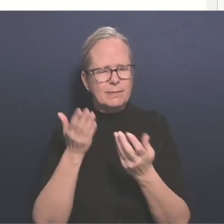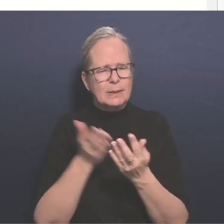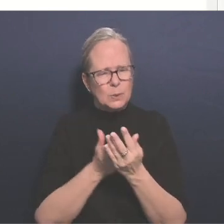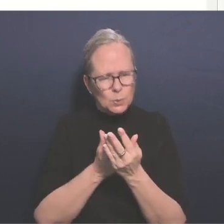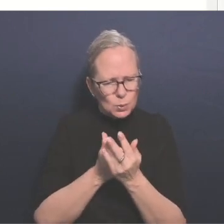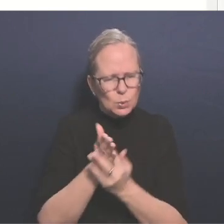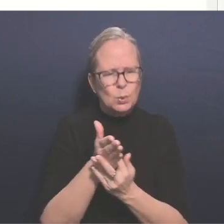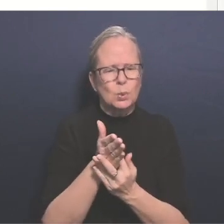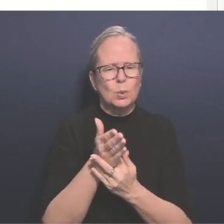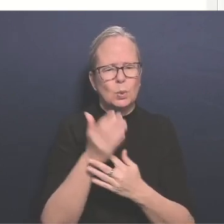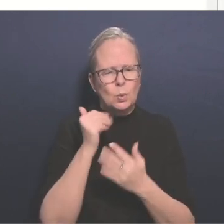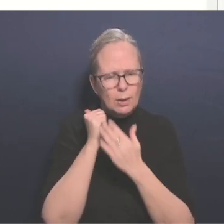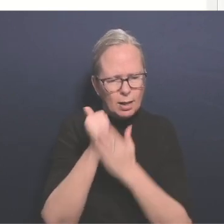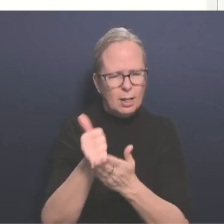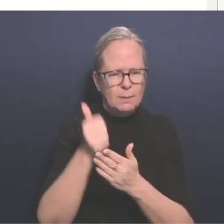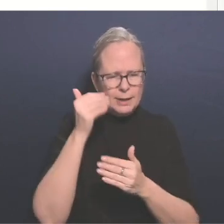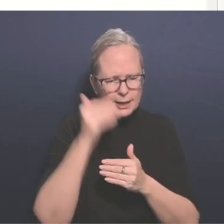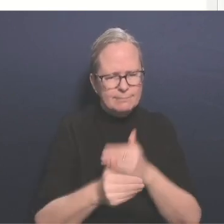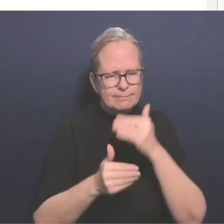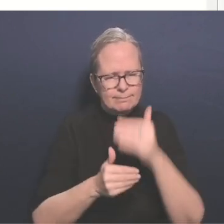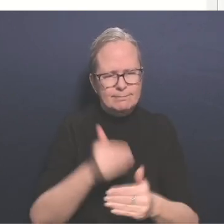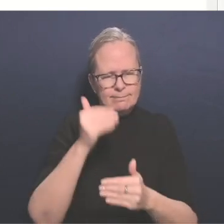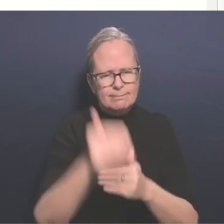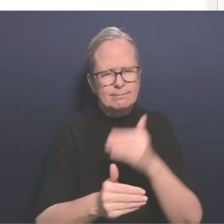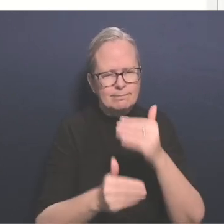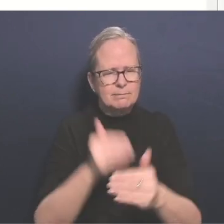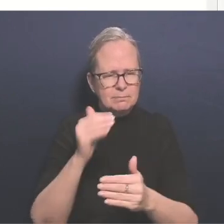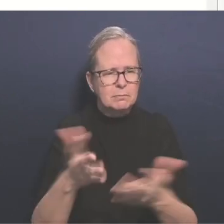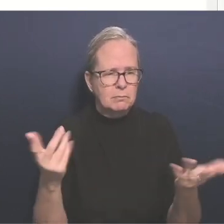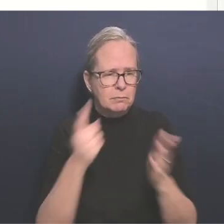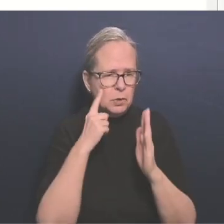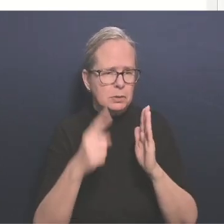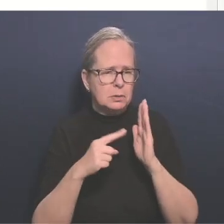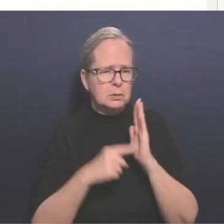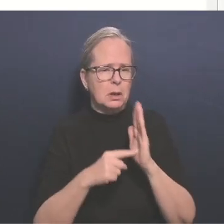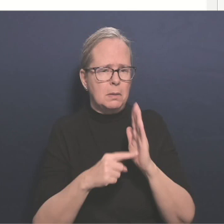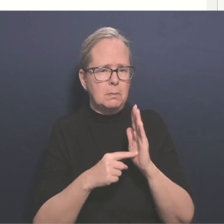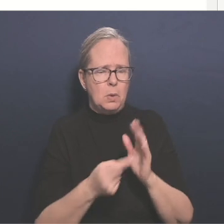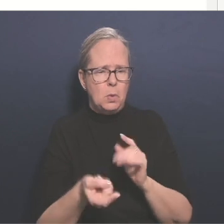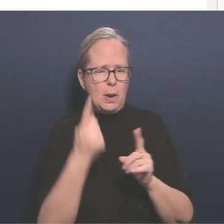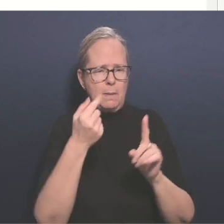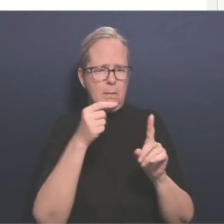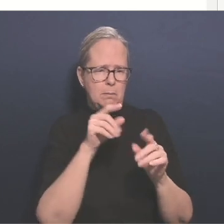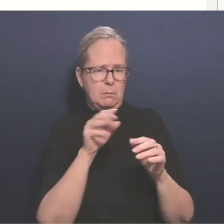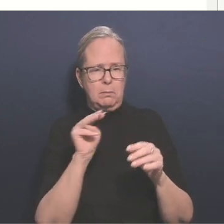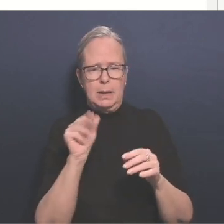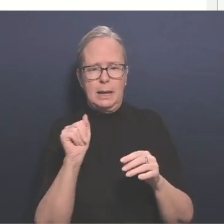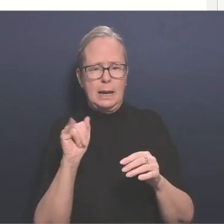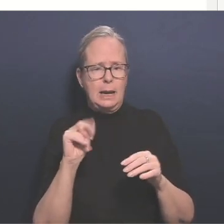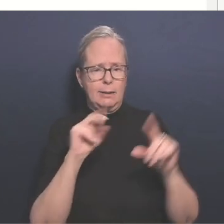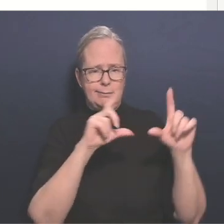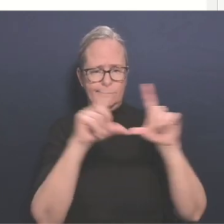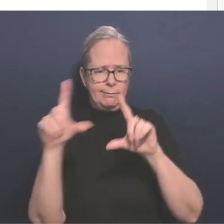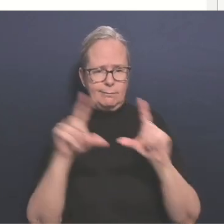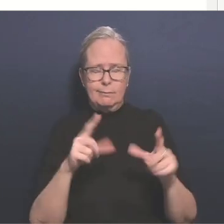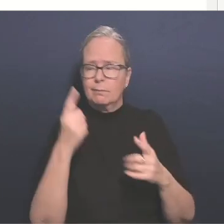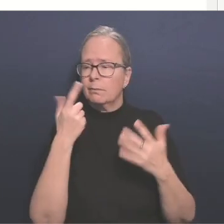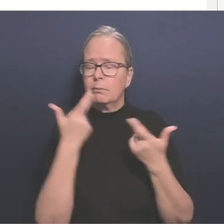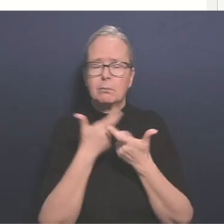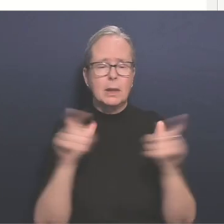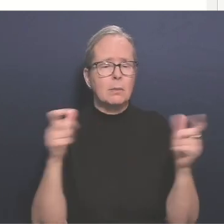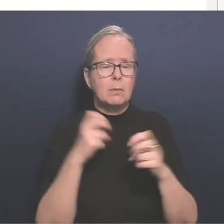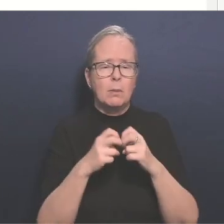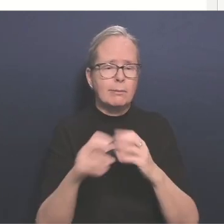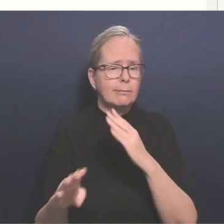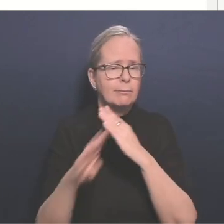I think that's everything, except you can go back to the Benefits Wayfinder from here. So you can go back and forth between the two.